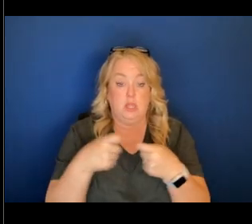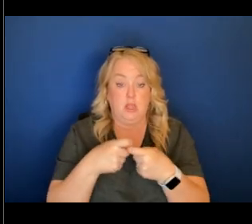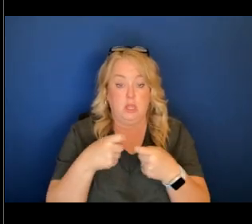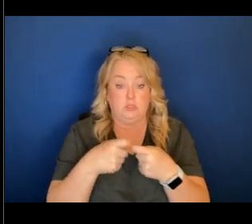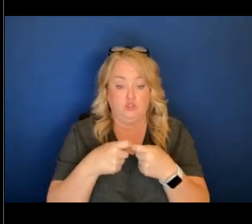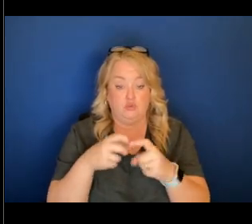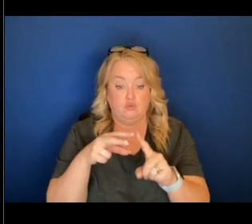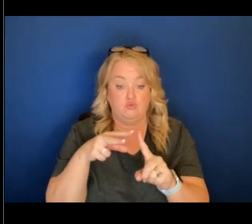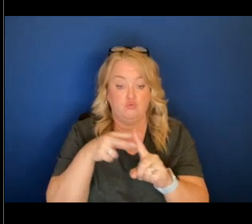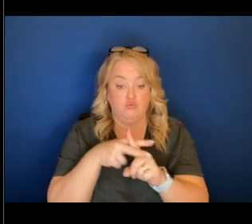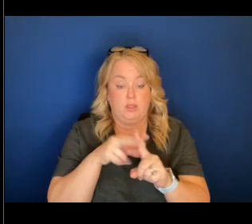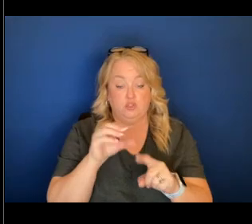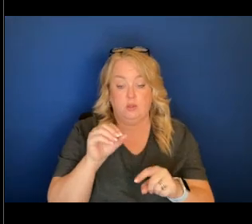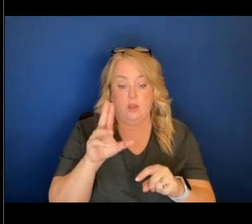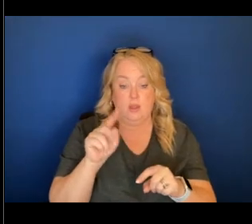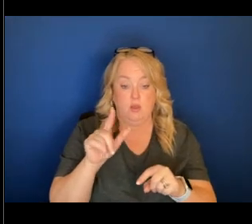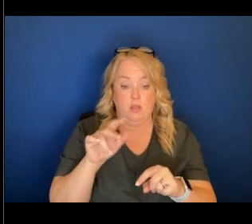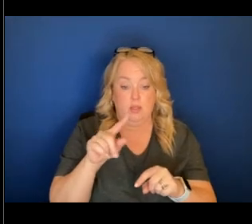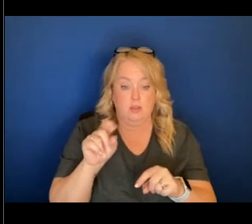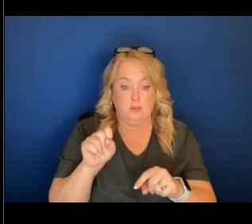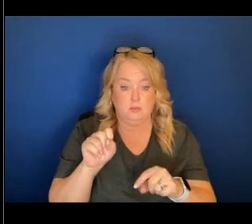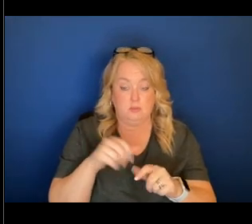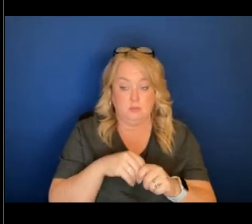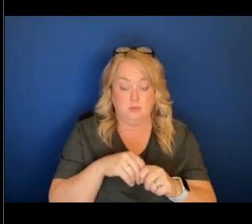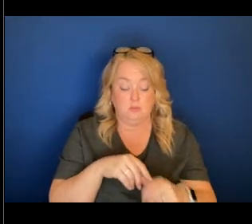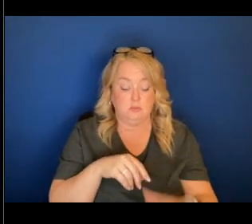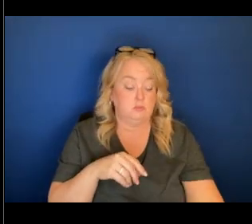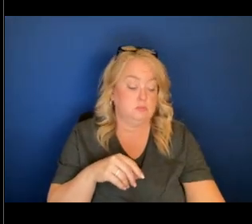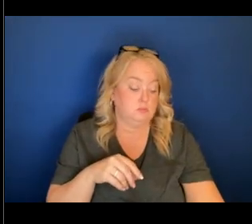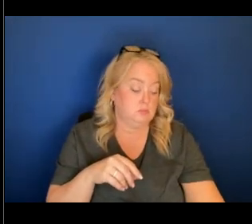electric range outlets.